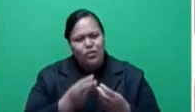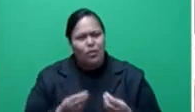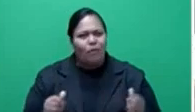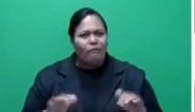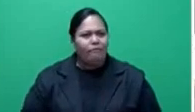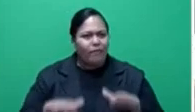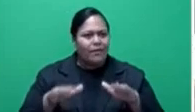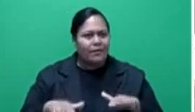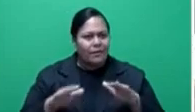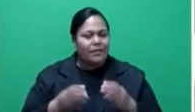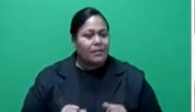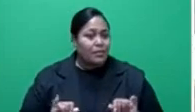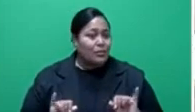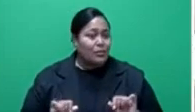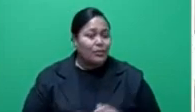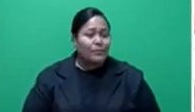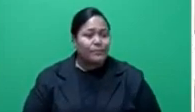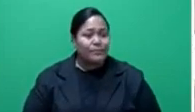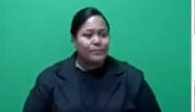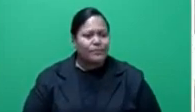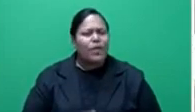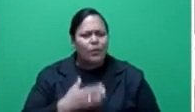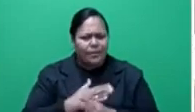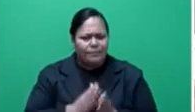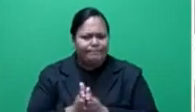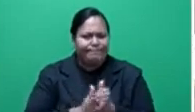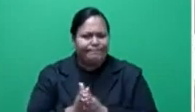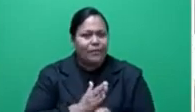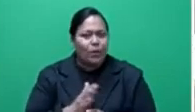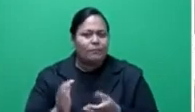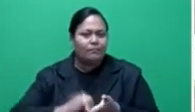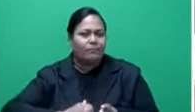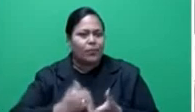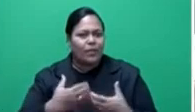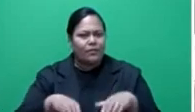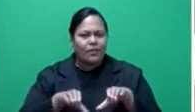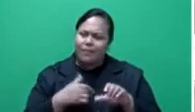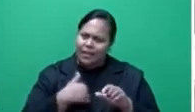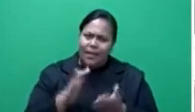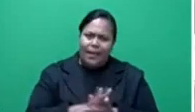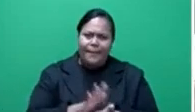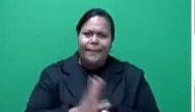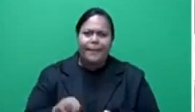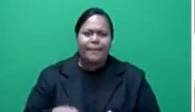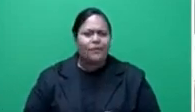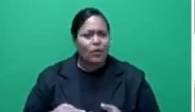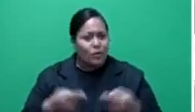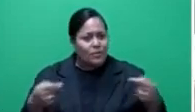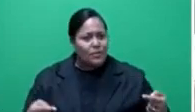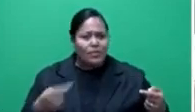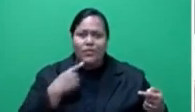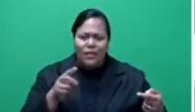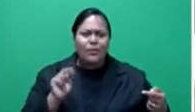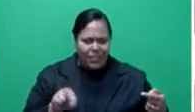And we of course look forward to working with the Council, and we should all be proud. And I'm glad, members on the other side have also said we need to have these universities